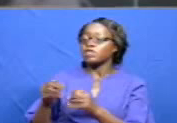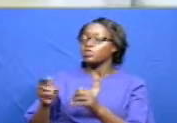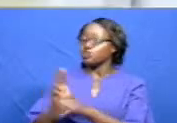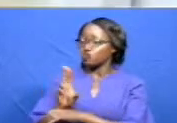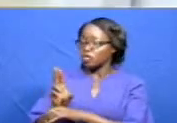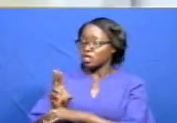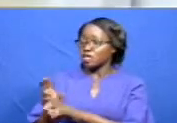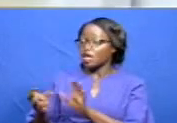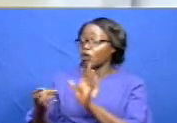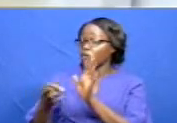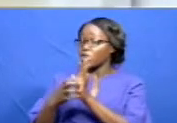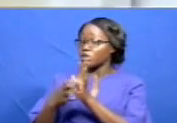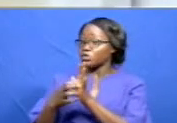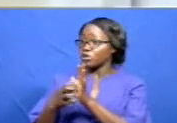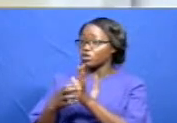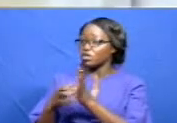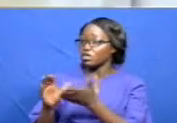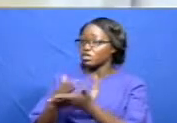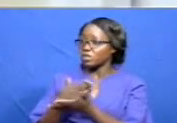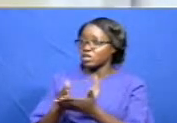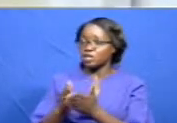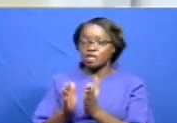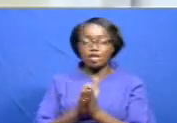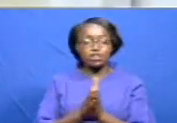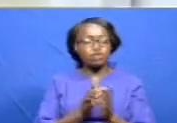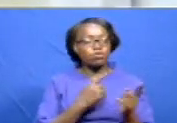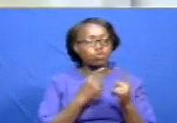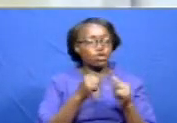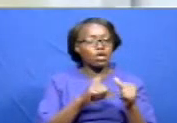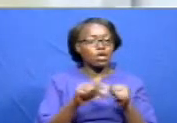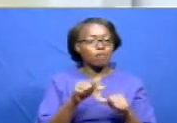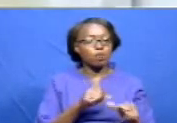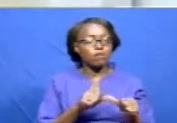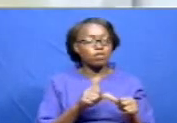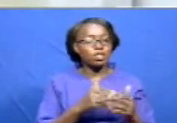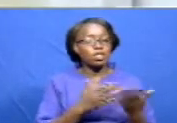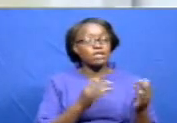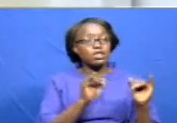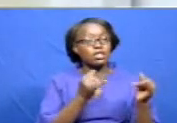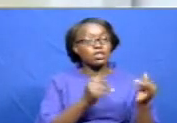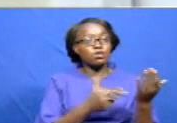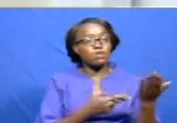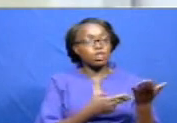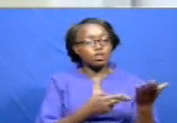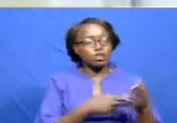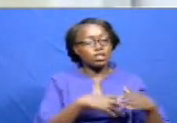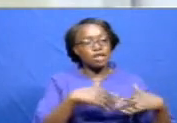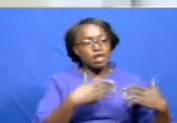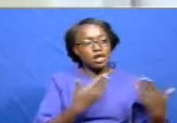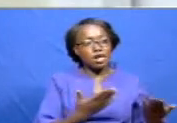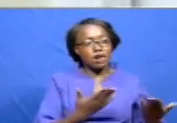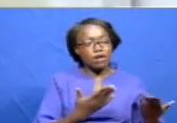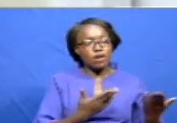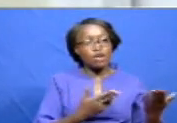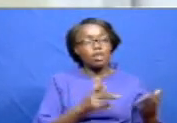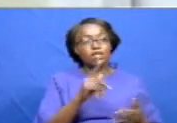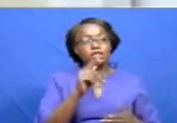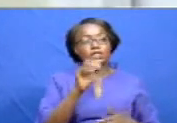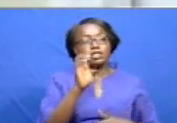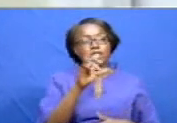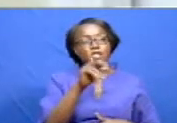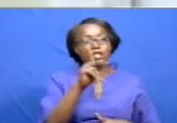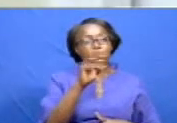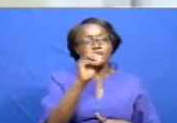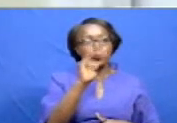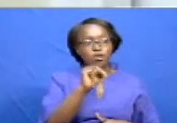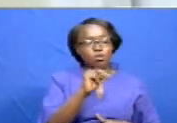setting. Mm-hmm. And as you talk about this exciting new technology, how is Telkom Kenya really,